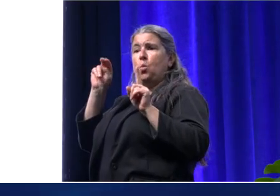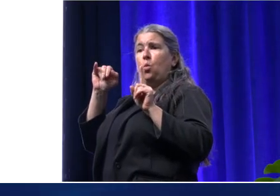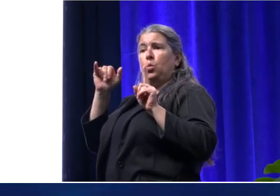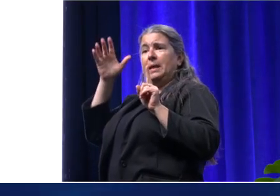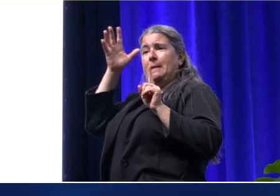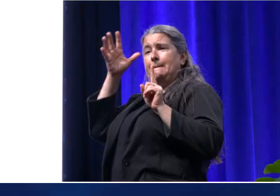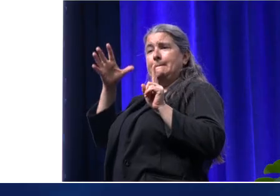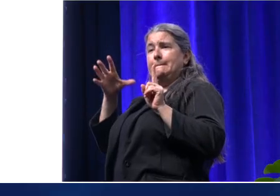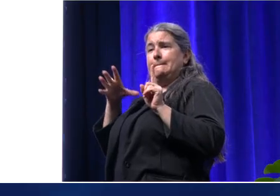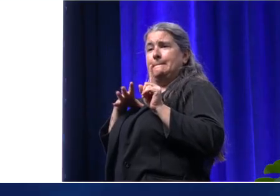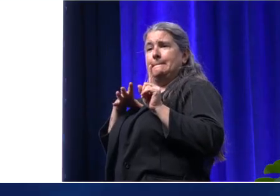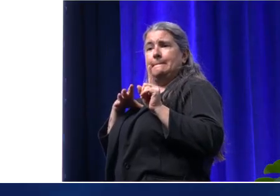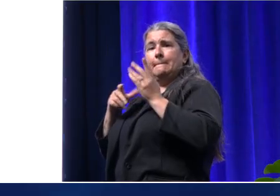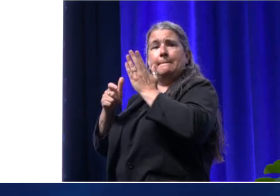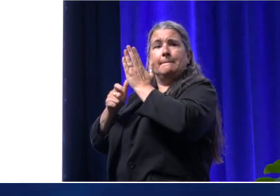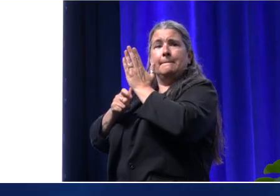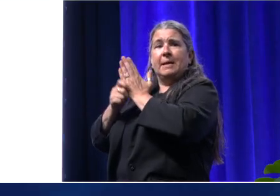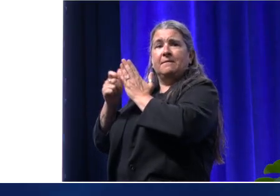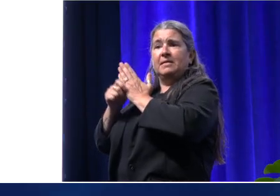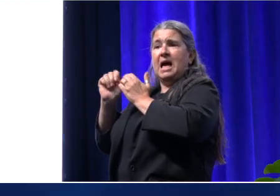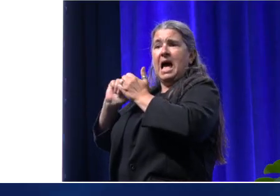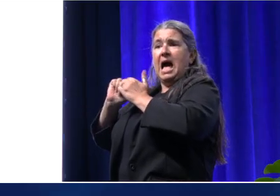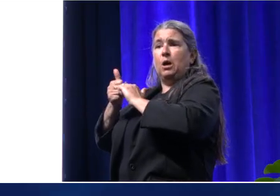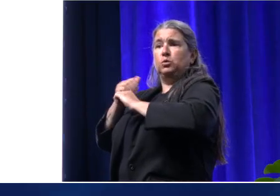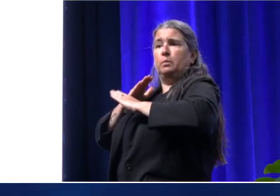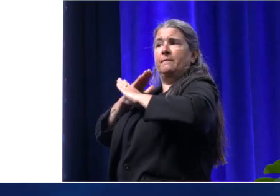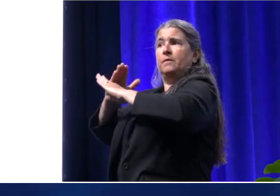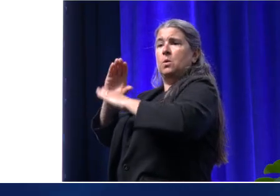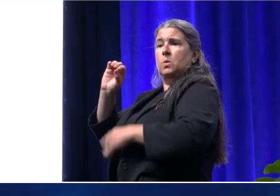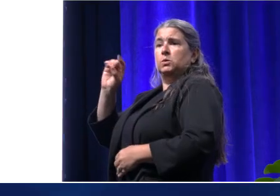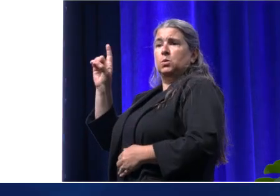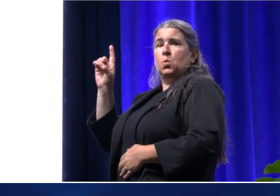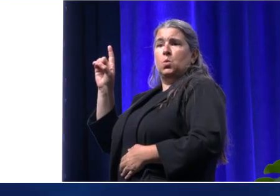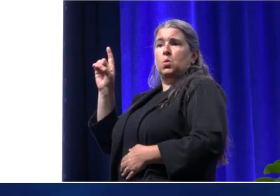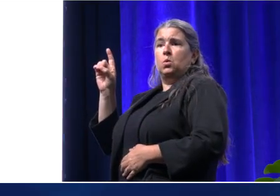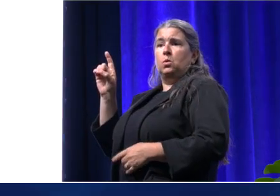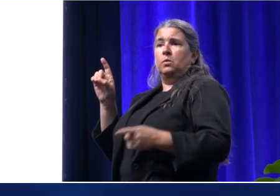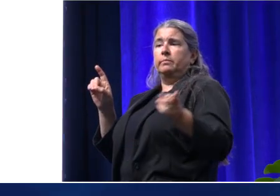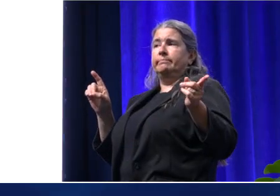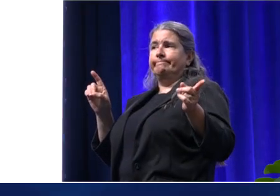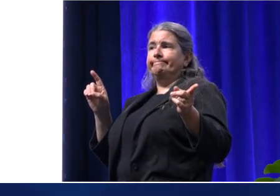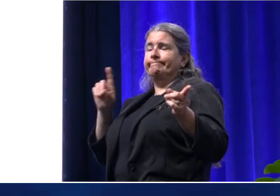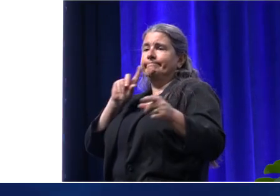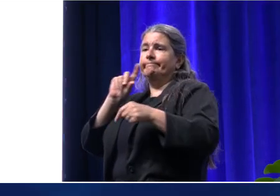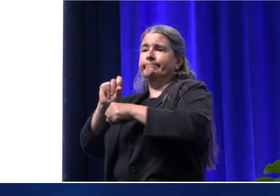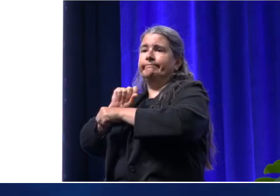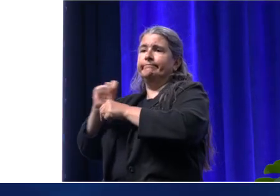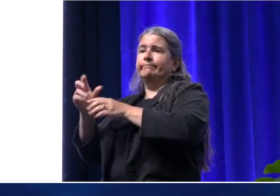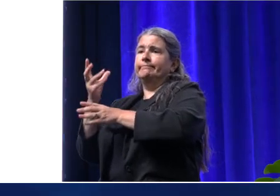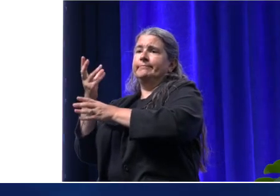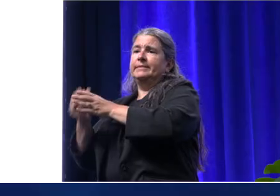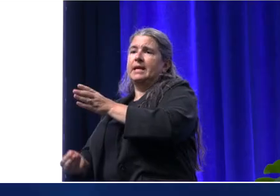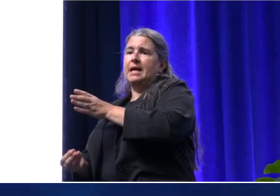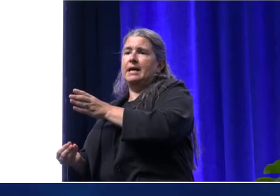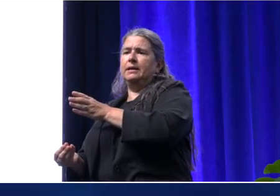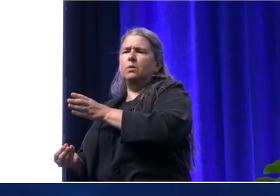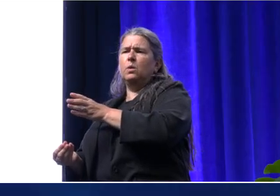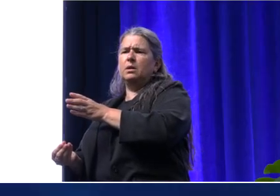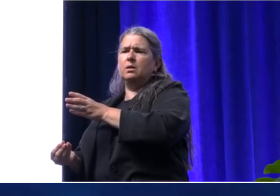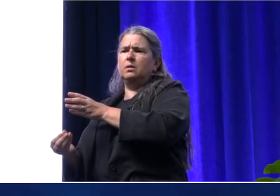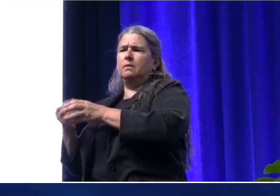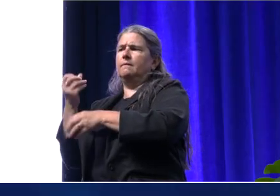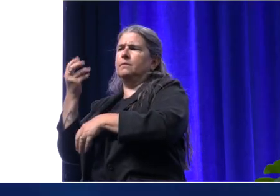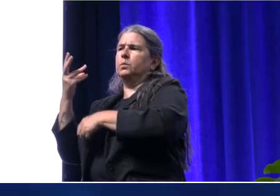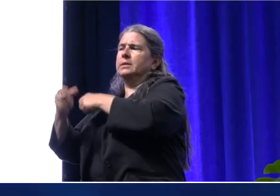overdoses, died from an overdose a few years later. So I come to this work, like many of us in this